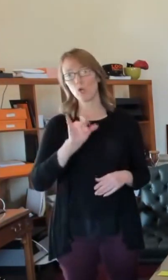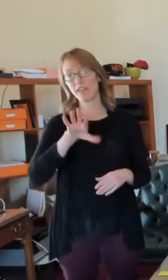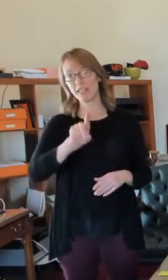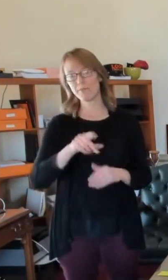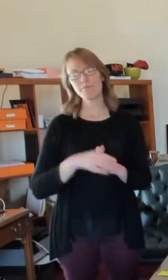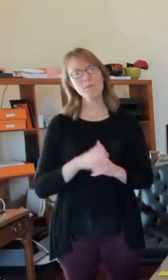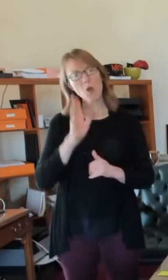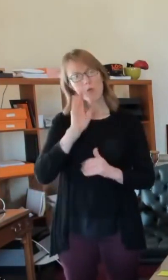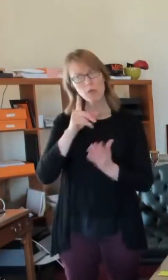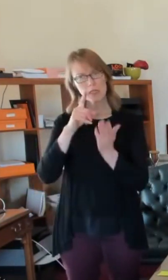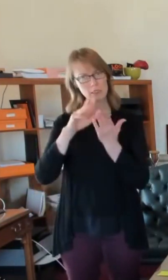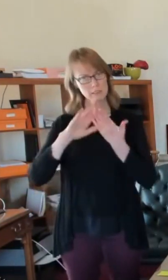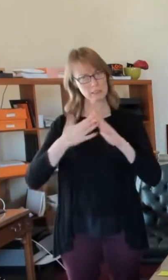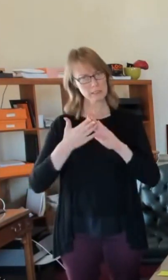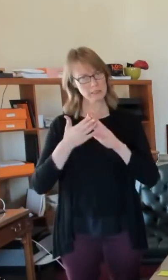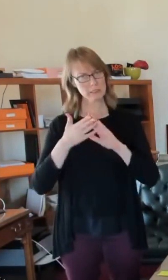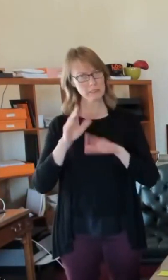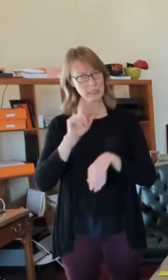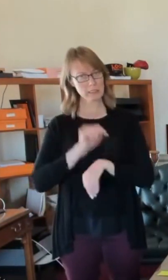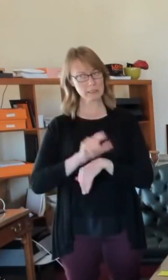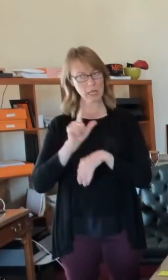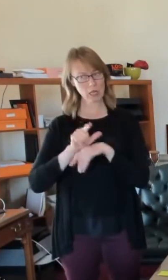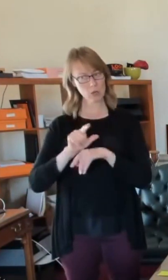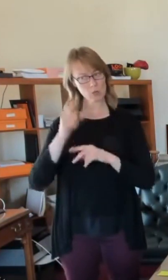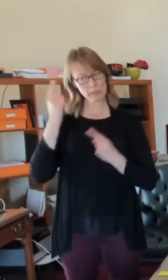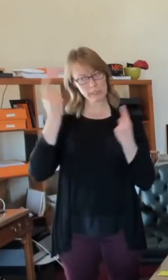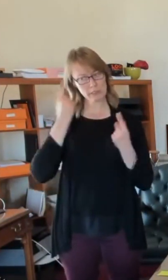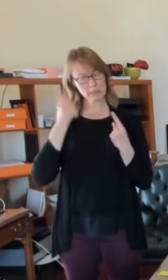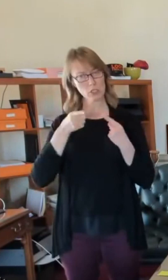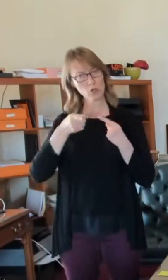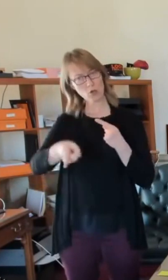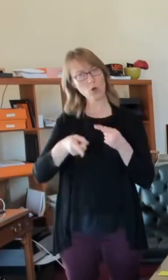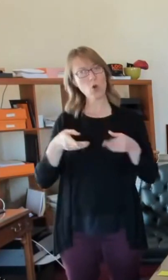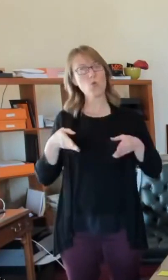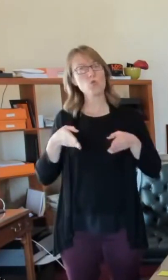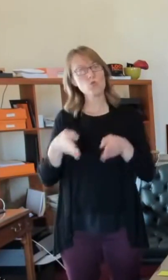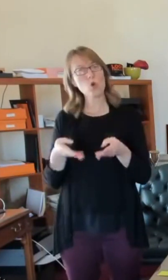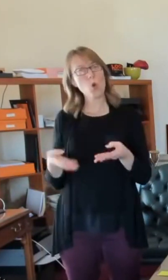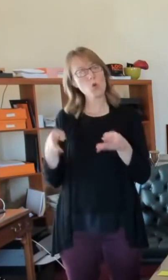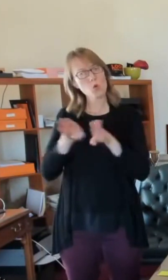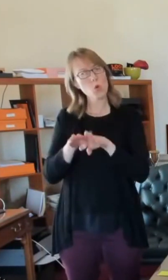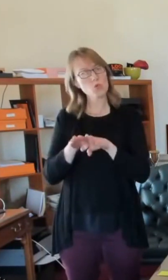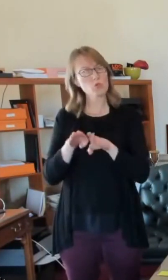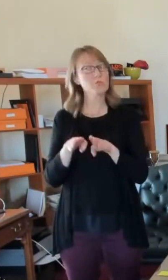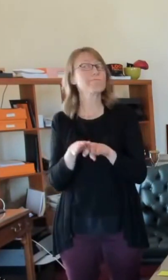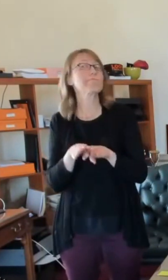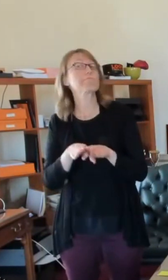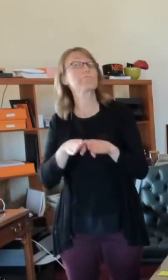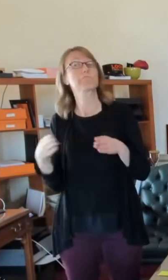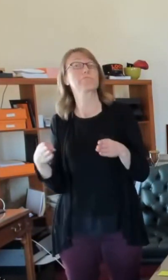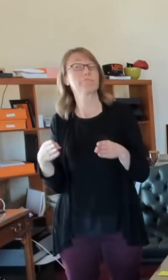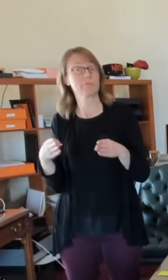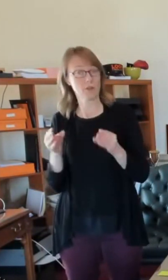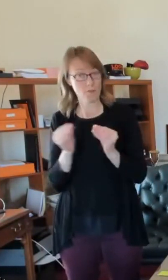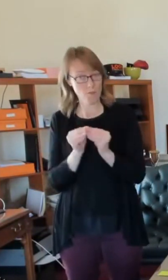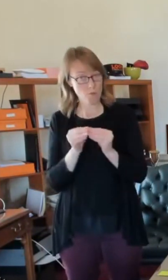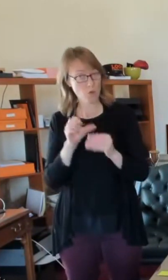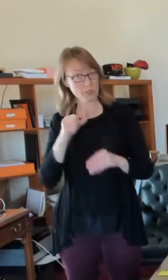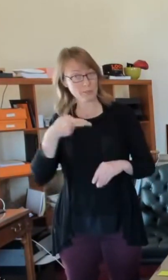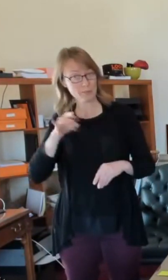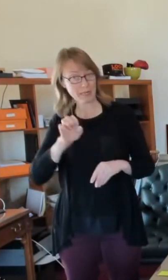look at some of the road closures that were implemented to give people more room to space out in some of our larger